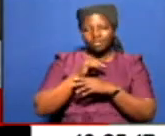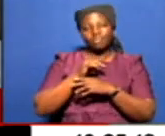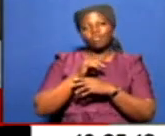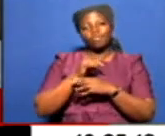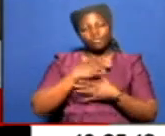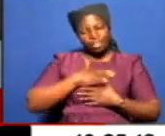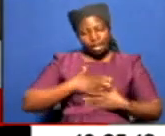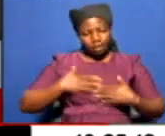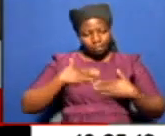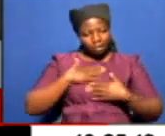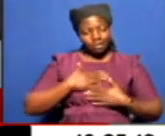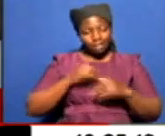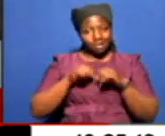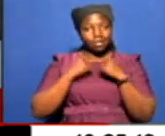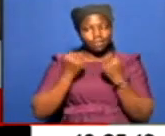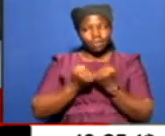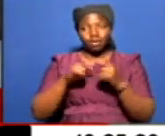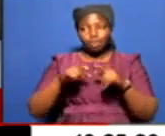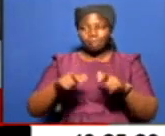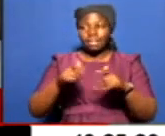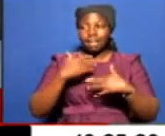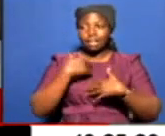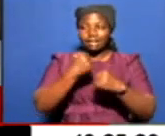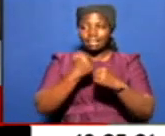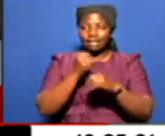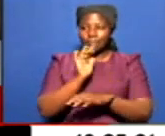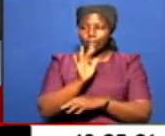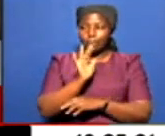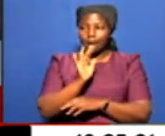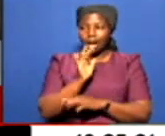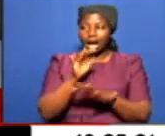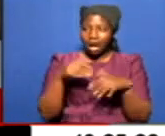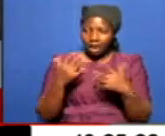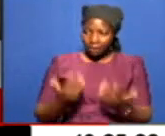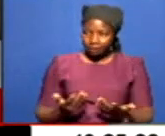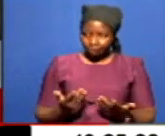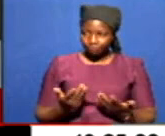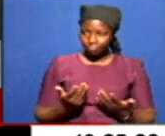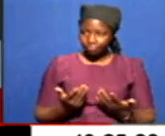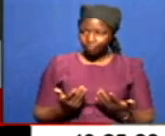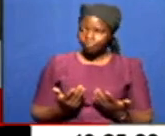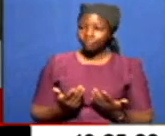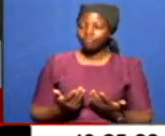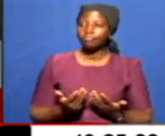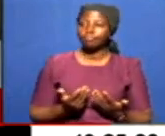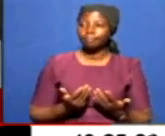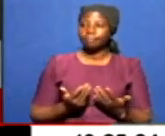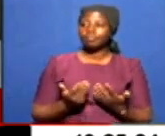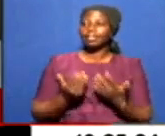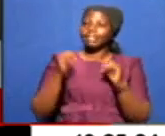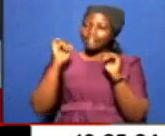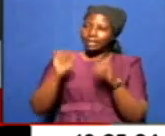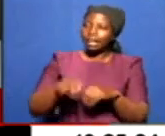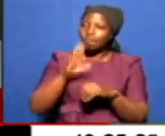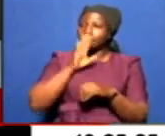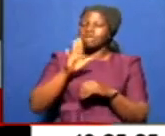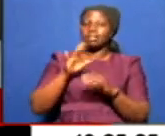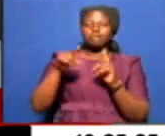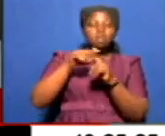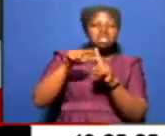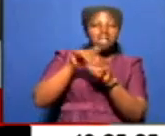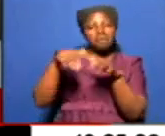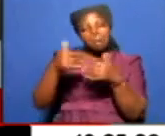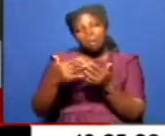media. The strength of social media in terms of it can be an advantage and a disadvantage. The world has